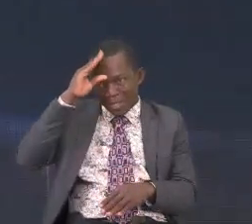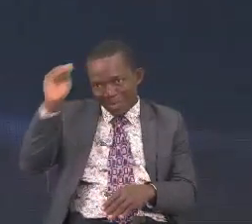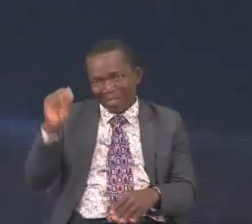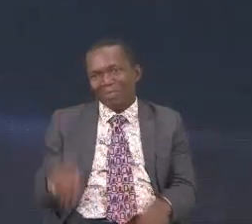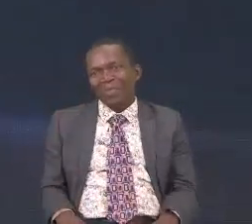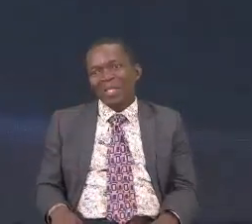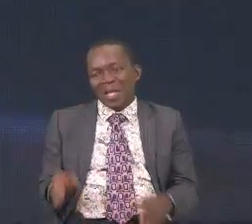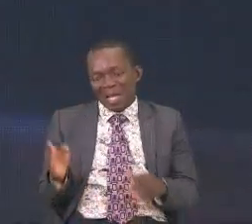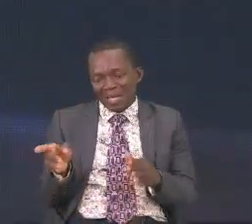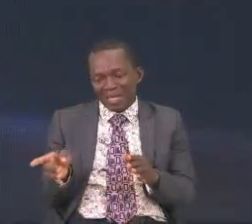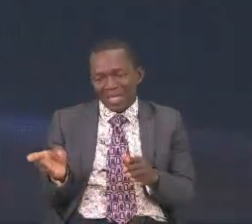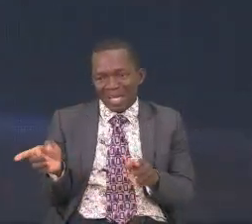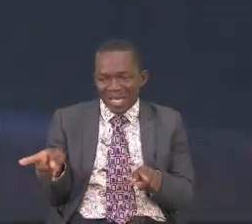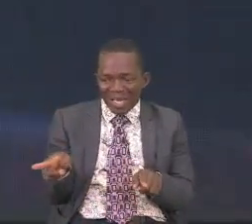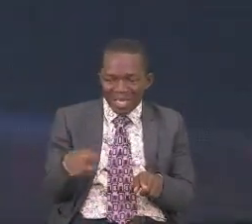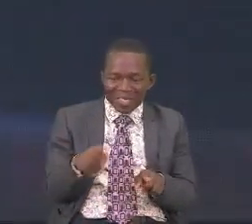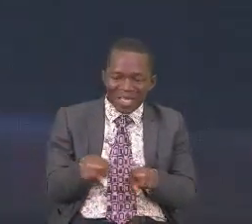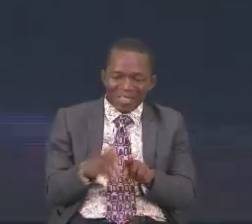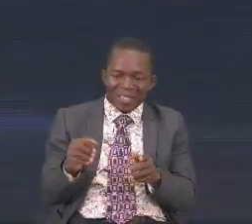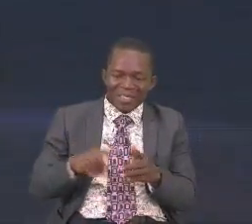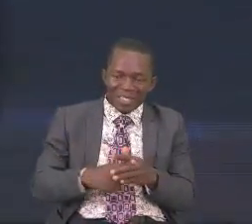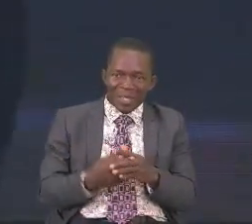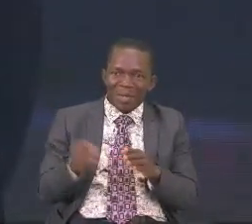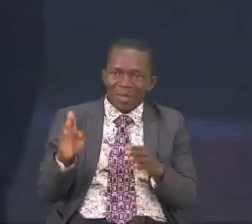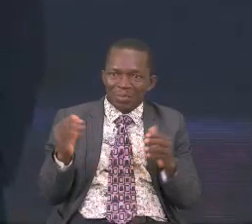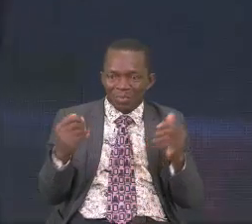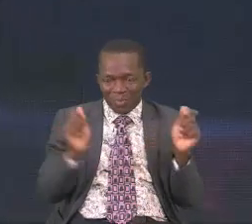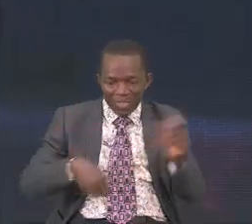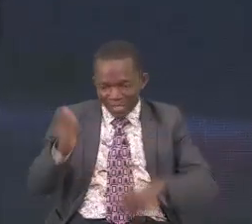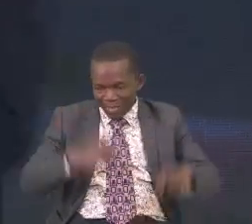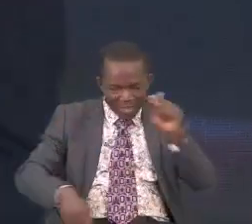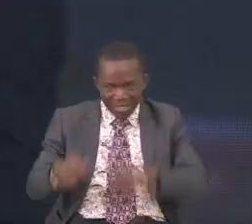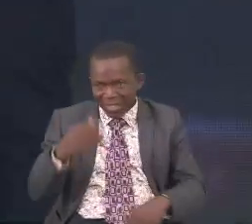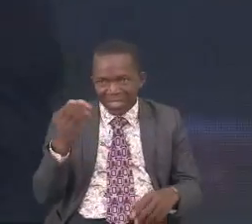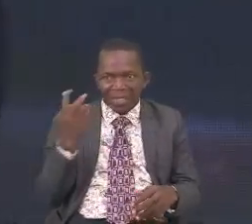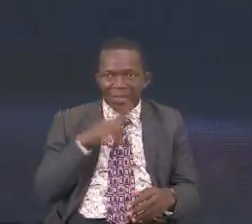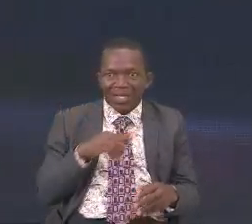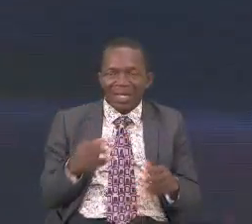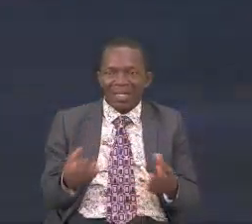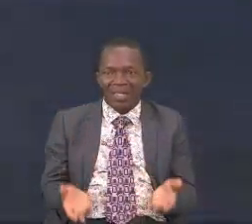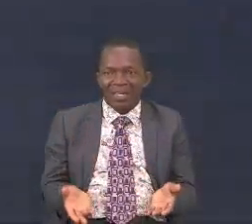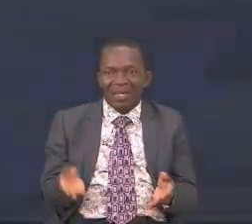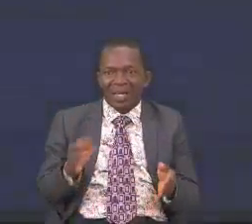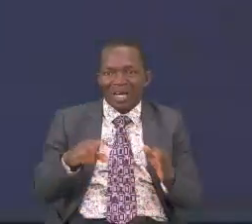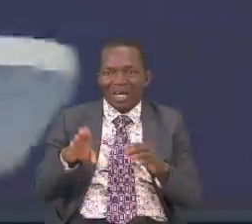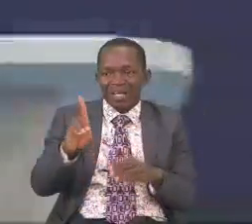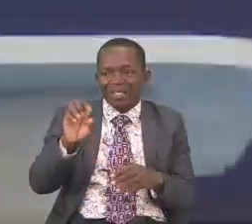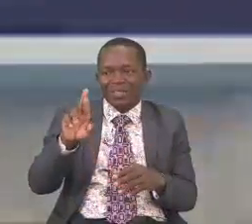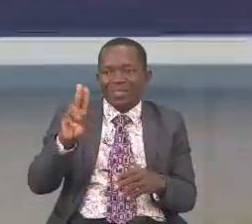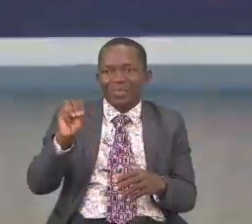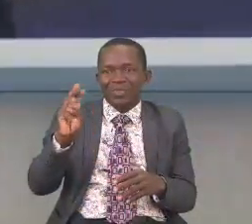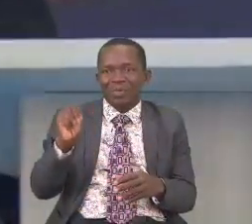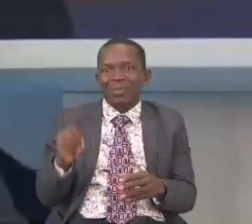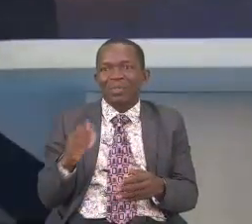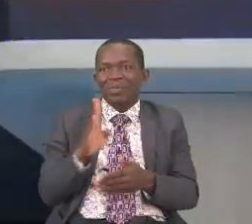were ditching their drums and incantations and all that lifted up from the ground literally and floated like